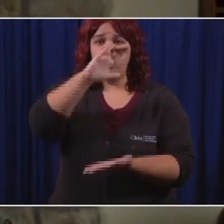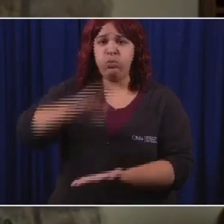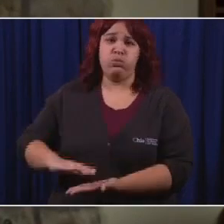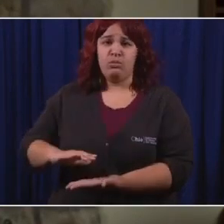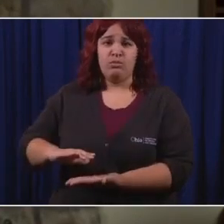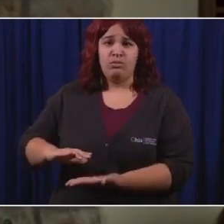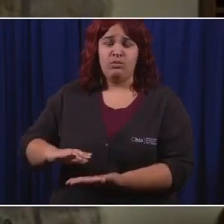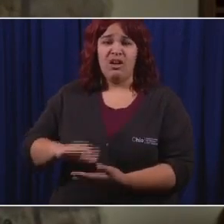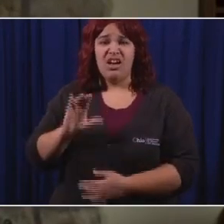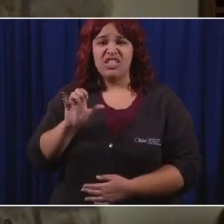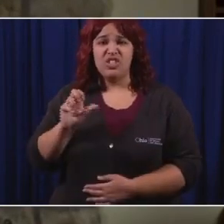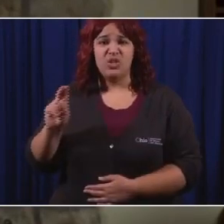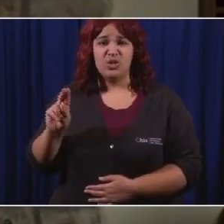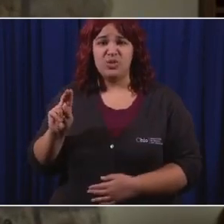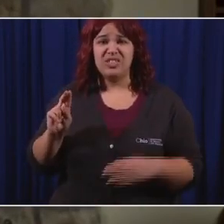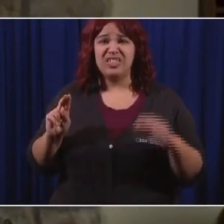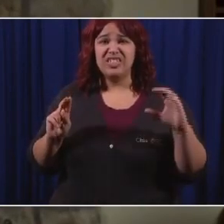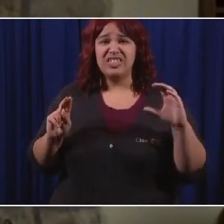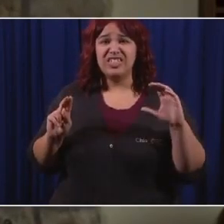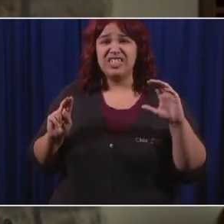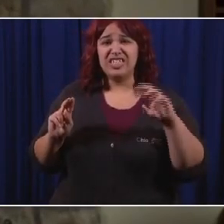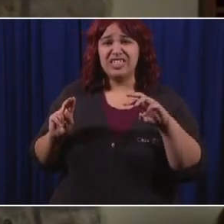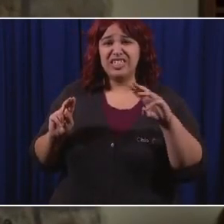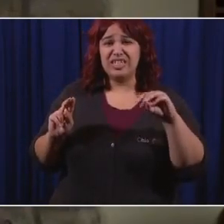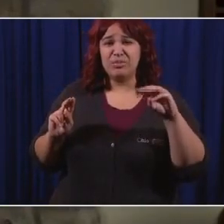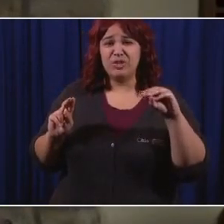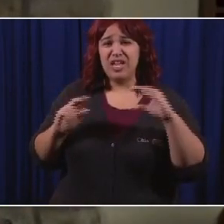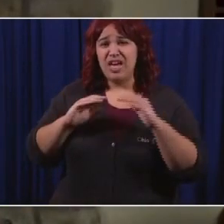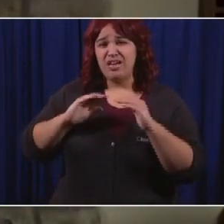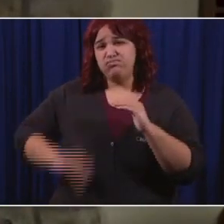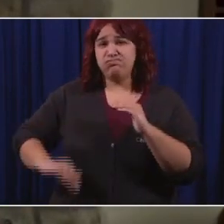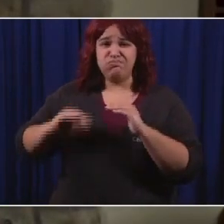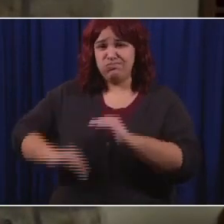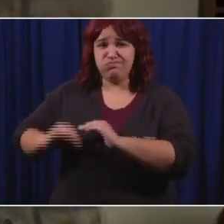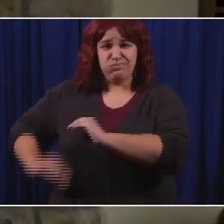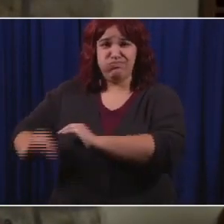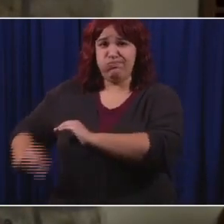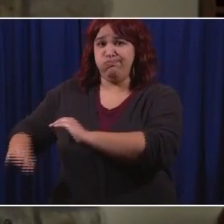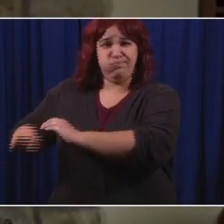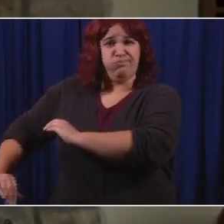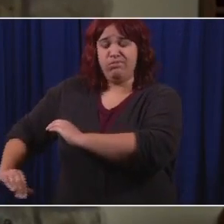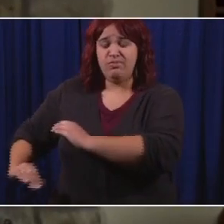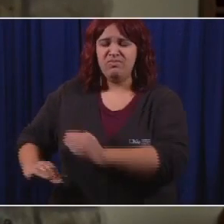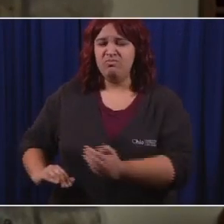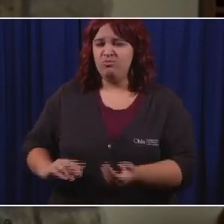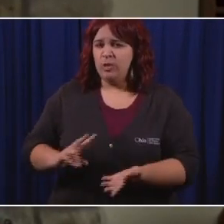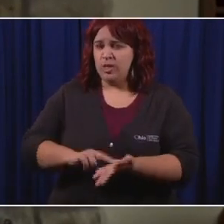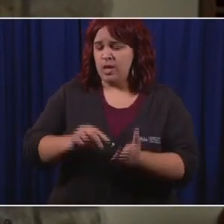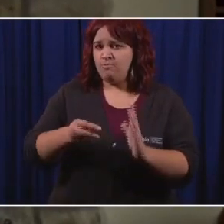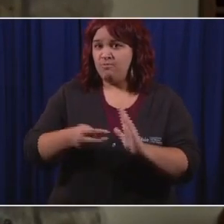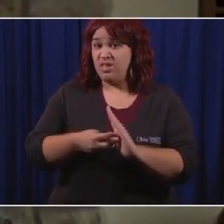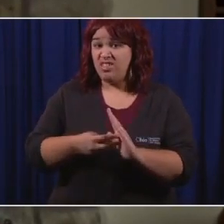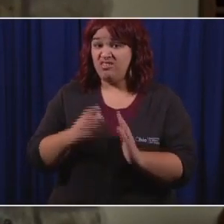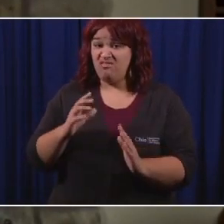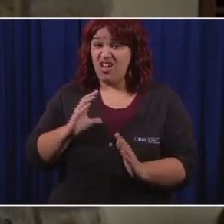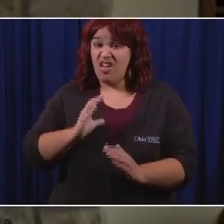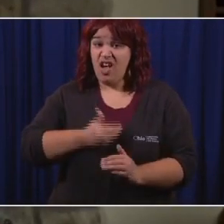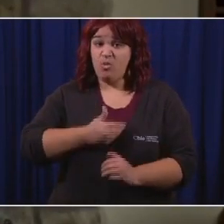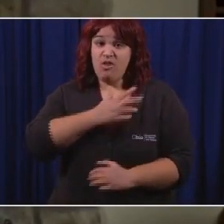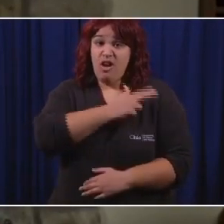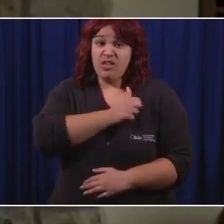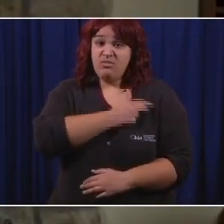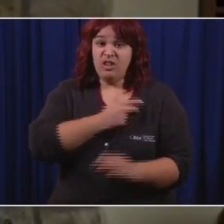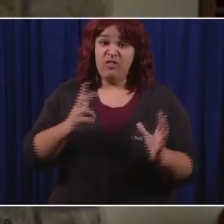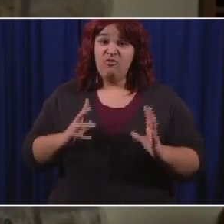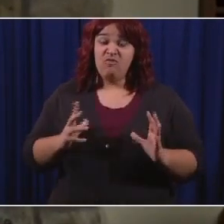to 63, and then ventilator usage is about flat. Is this evidence that our healthcare system is not at risk, and